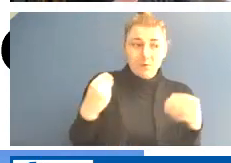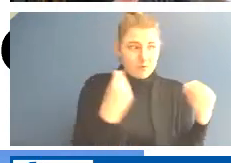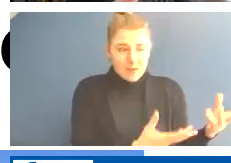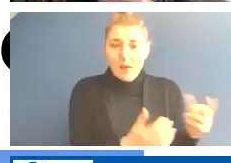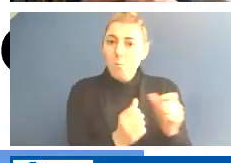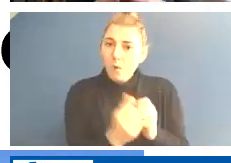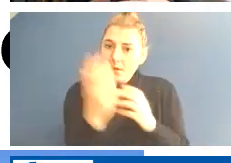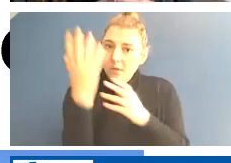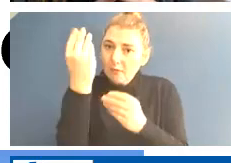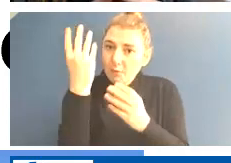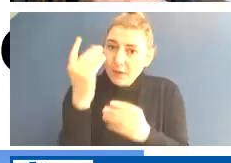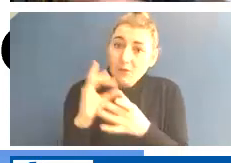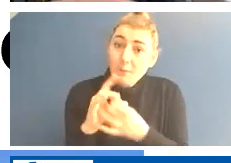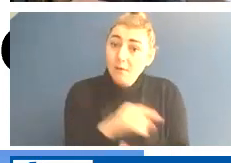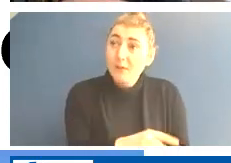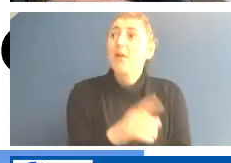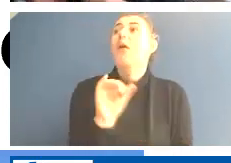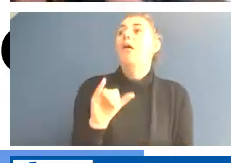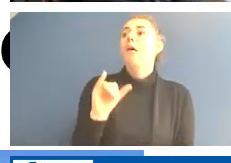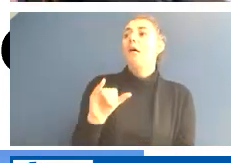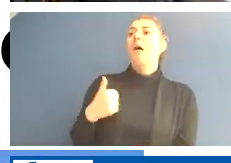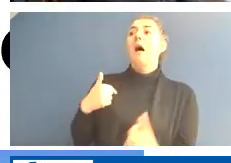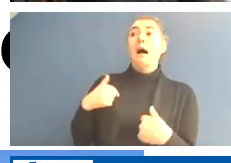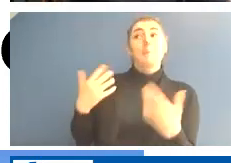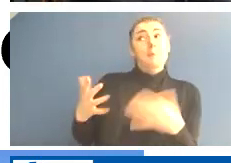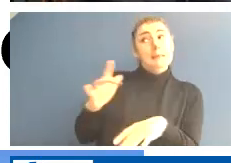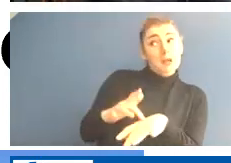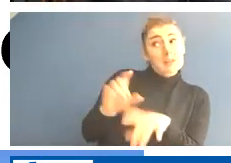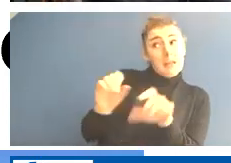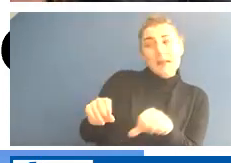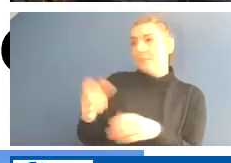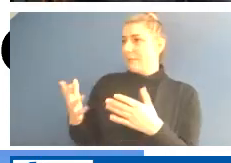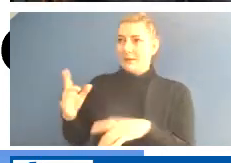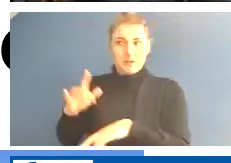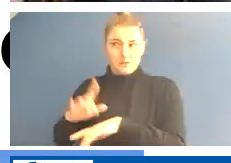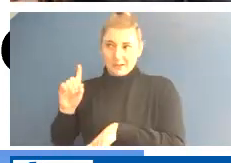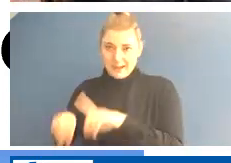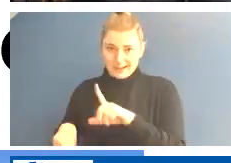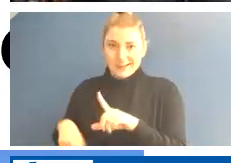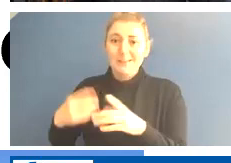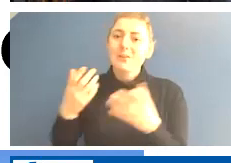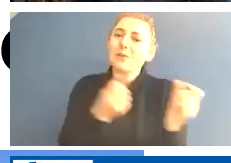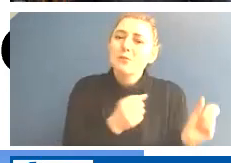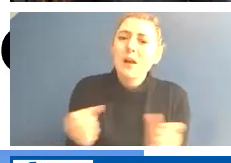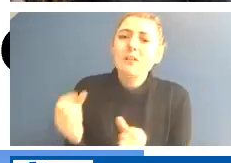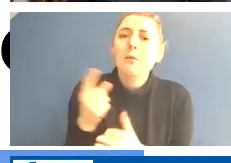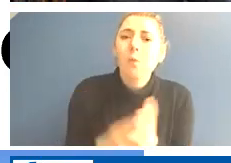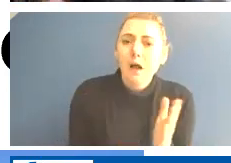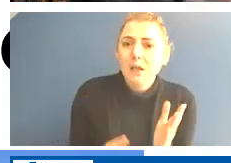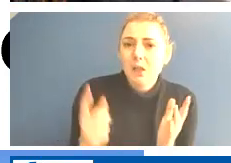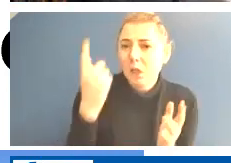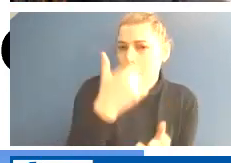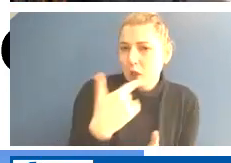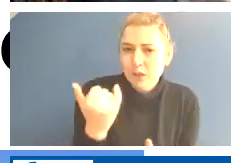information about this so they know to expect it, but also some strategies or tips on what to look like or how